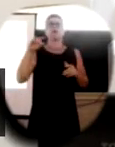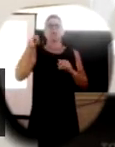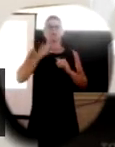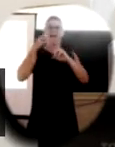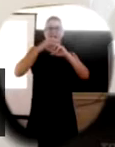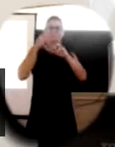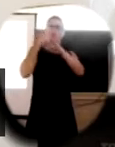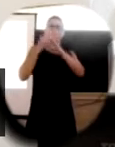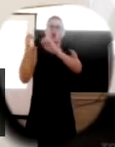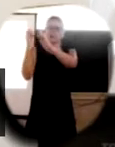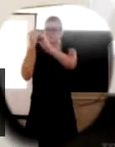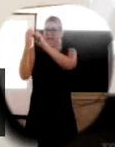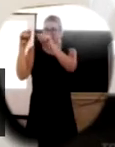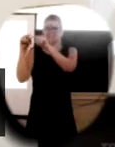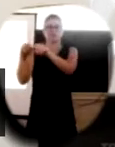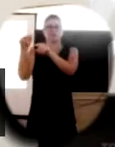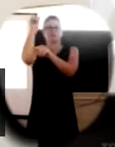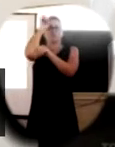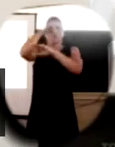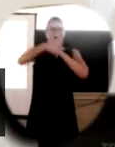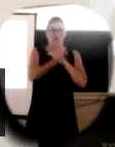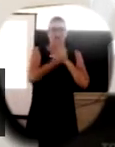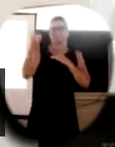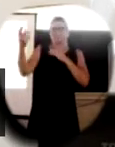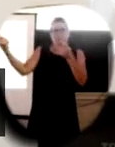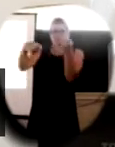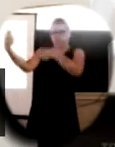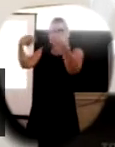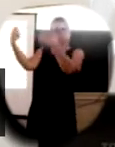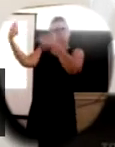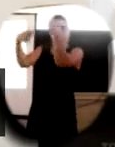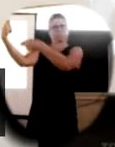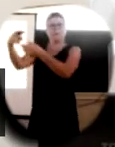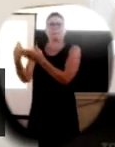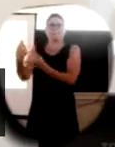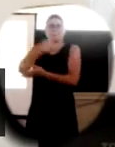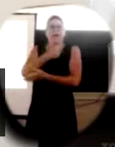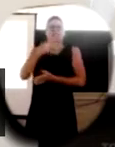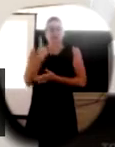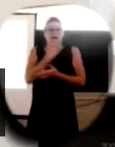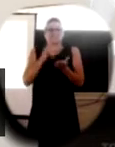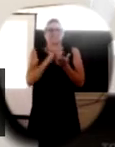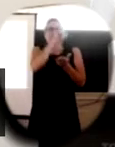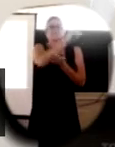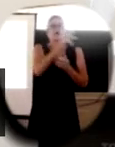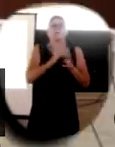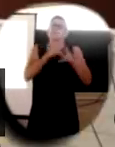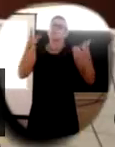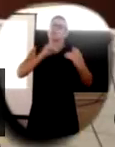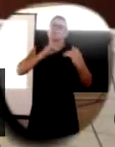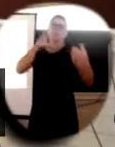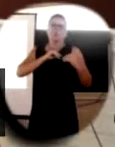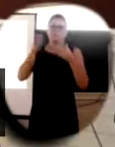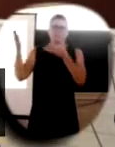and our situation. They clubbed together and paid for us to fly, a massive gesture of compassion and generosity.